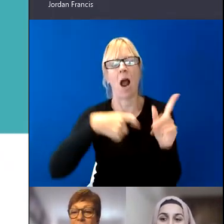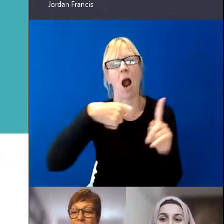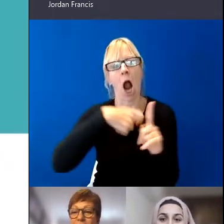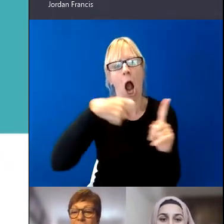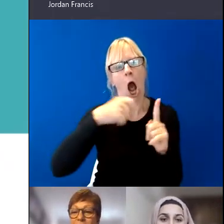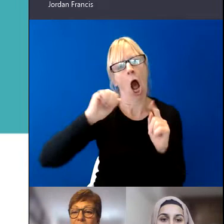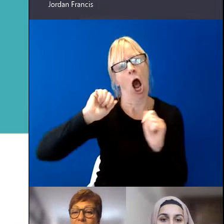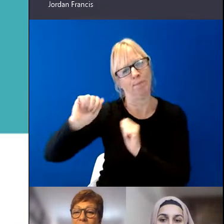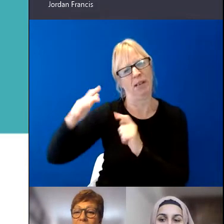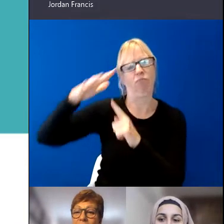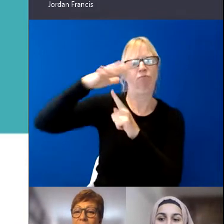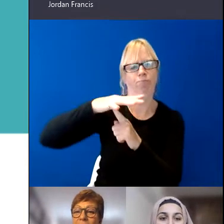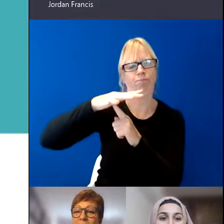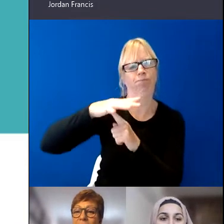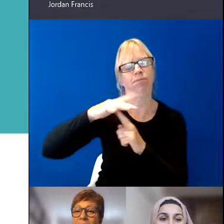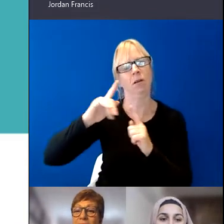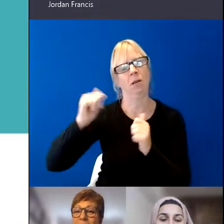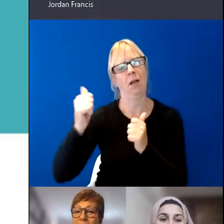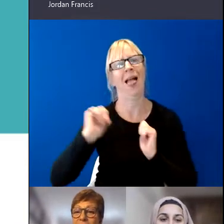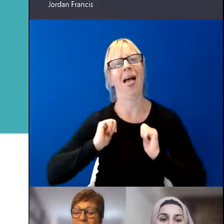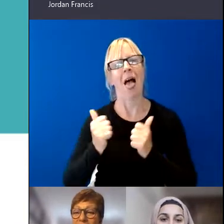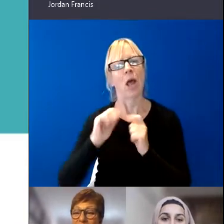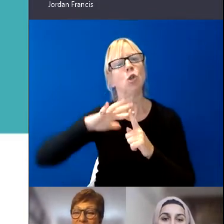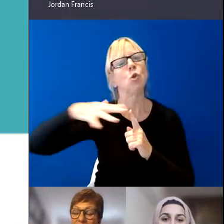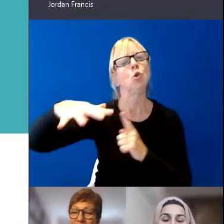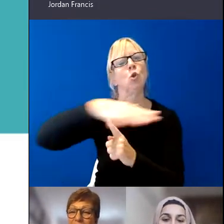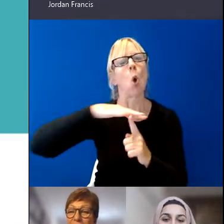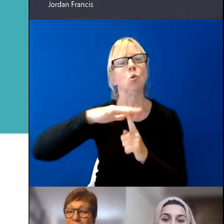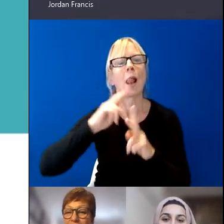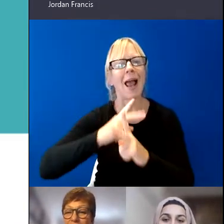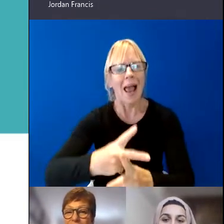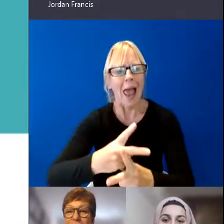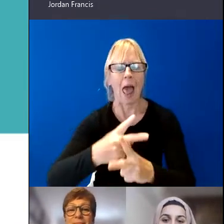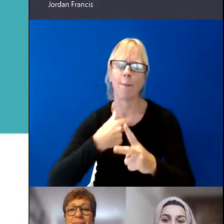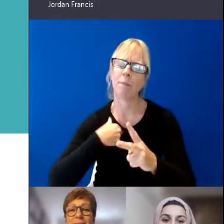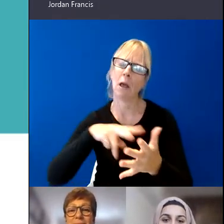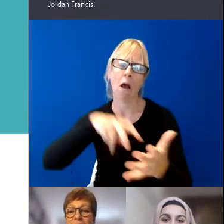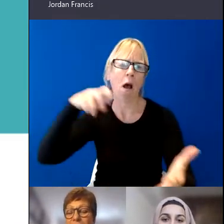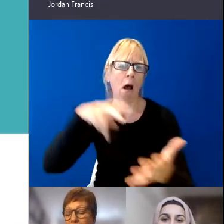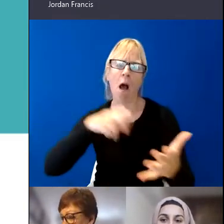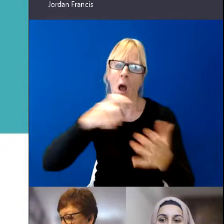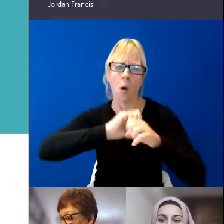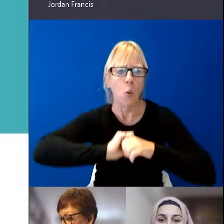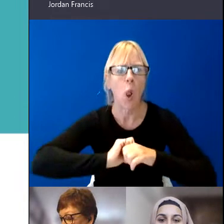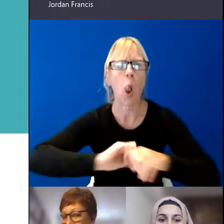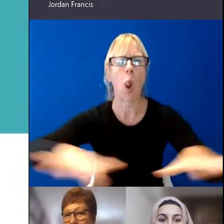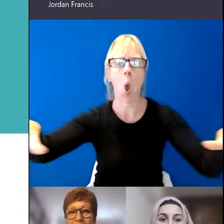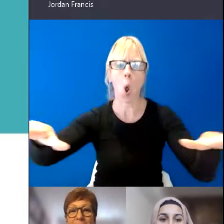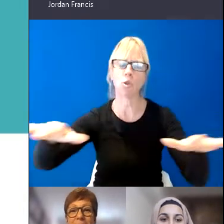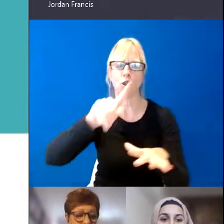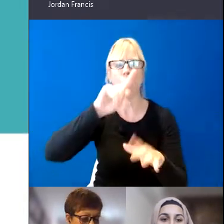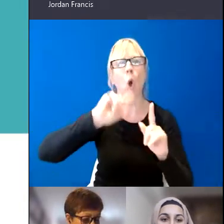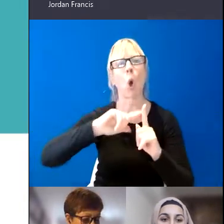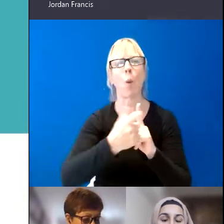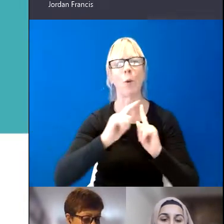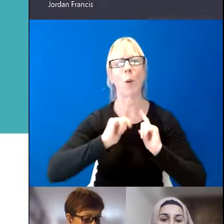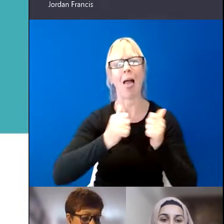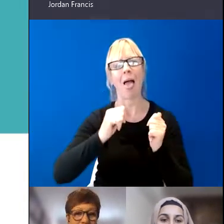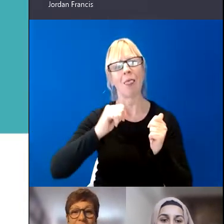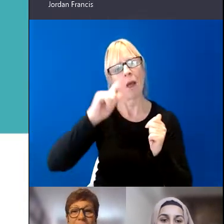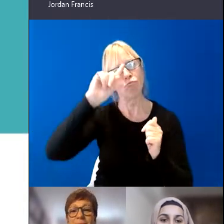Care at Birmingham City Council, and I'm delighted to see the launch of our community health profiles and so pleased to be welcoming you all.